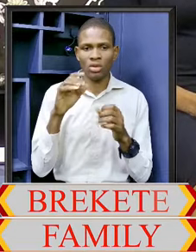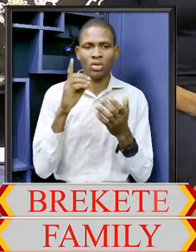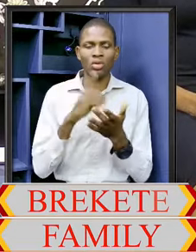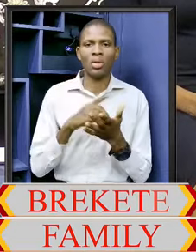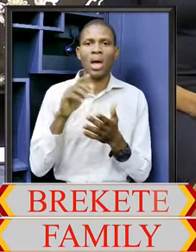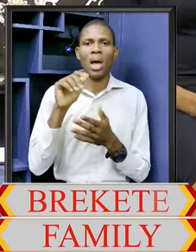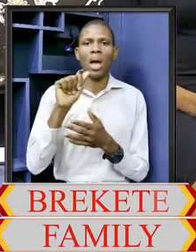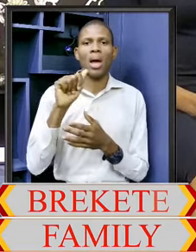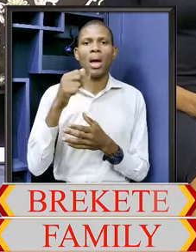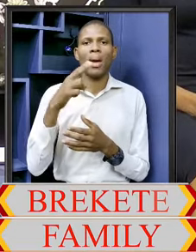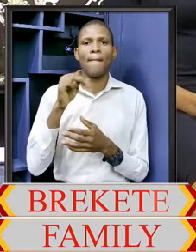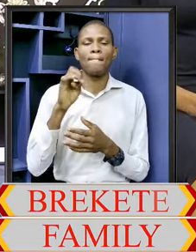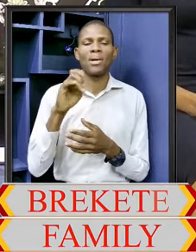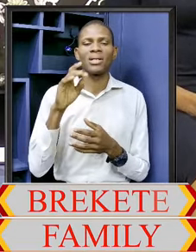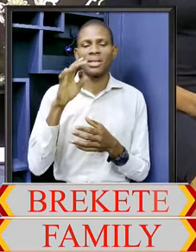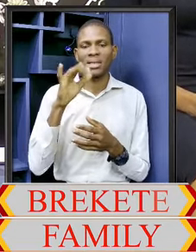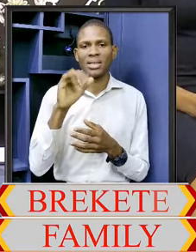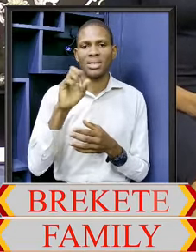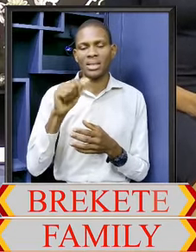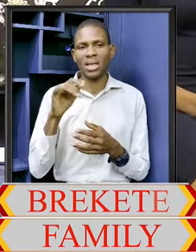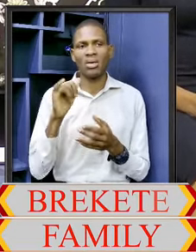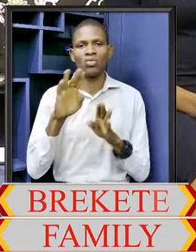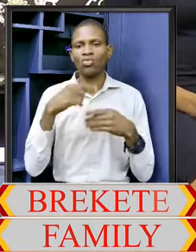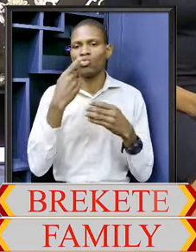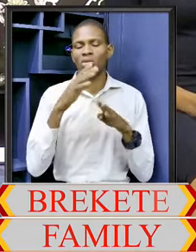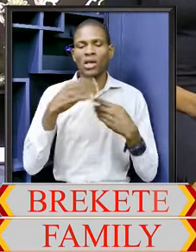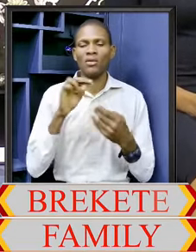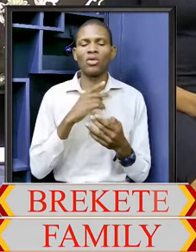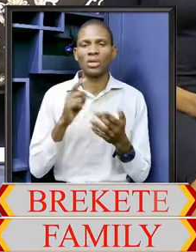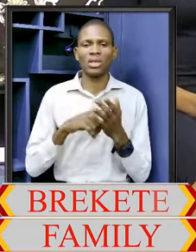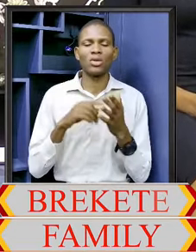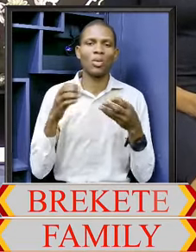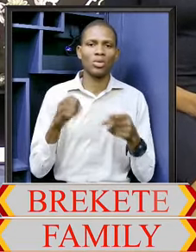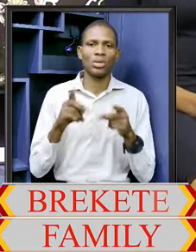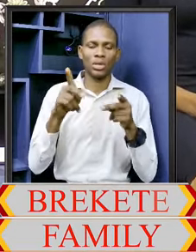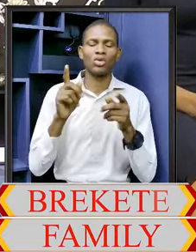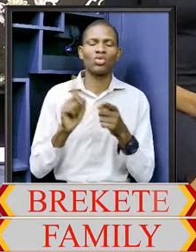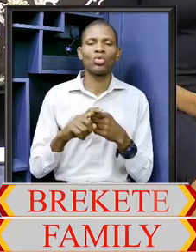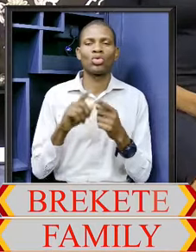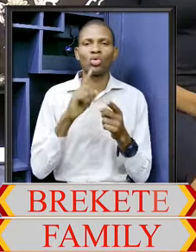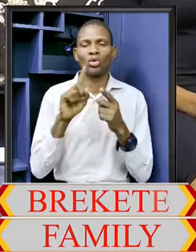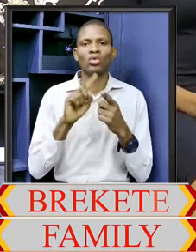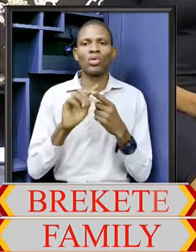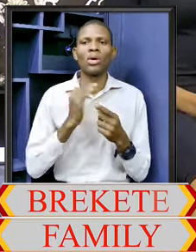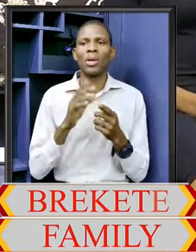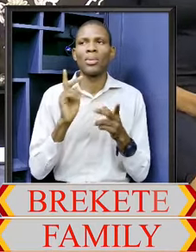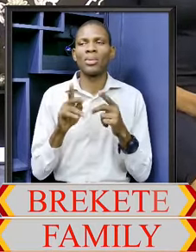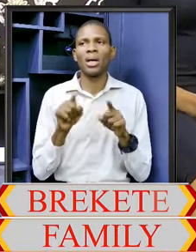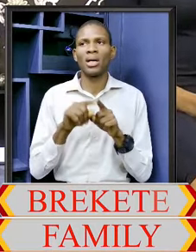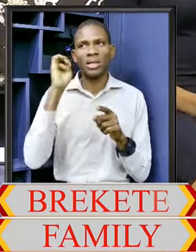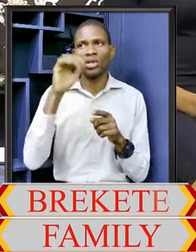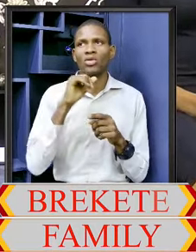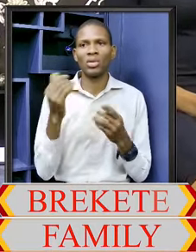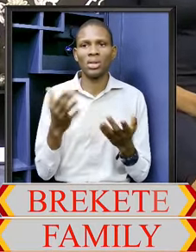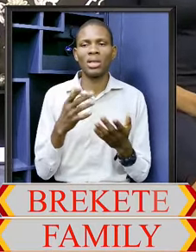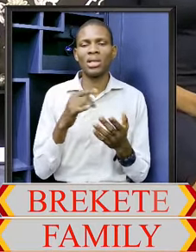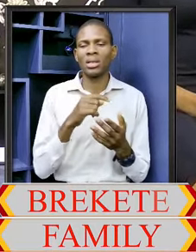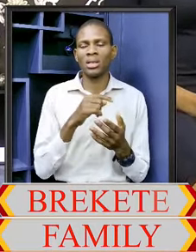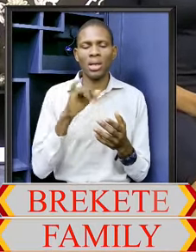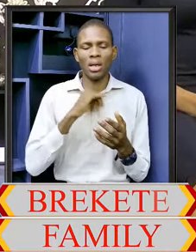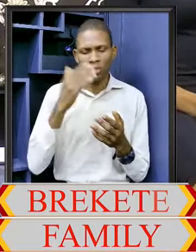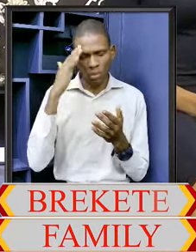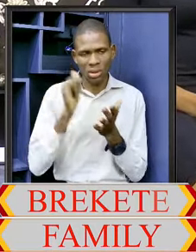Medisa, who give us this window. May we take the talk to our people. As they know they, we know say they hear